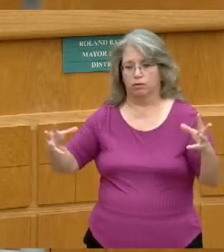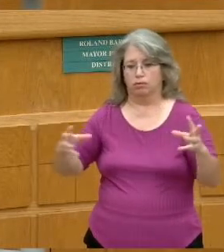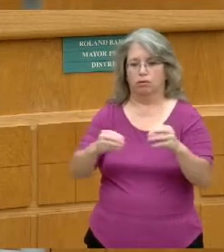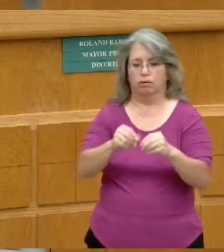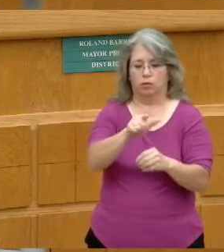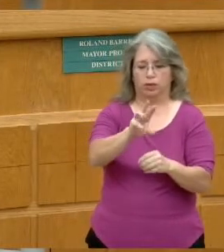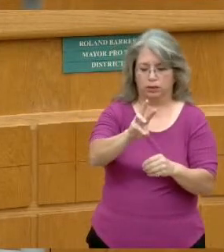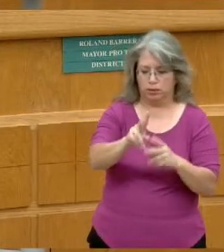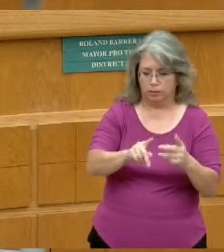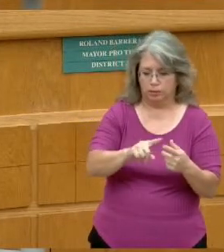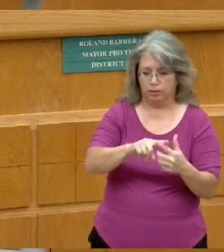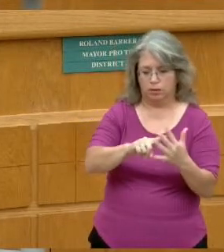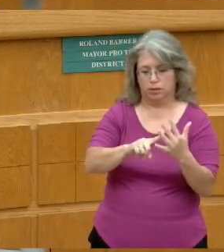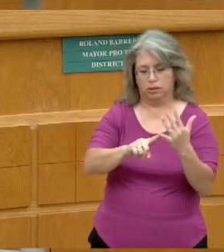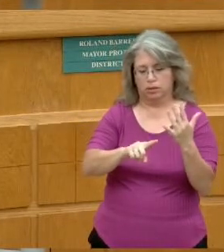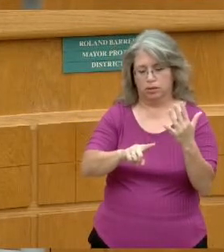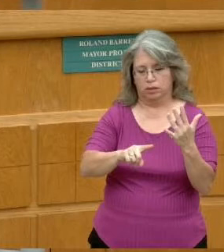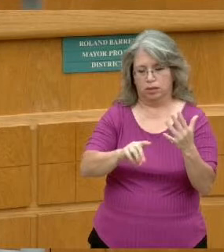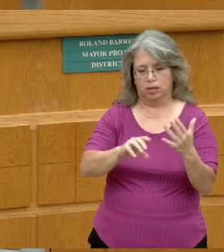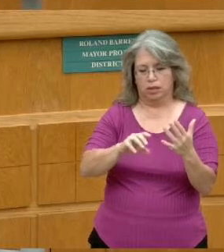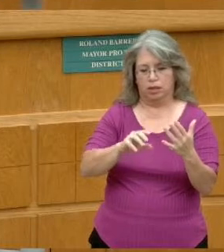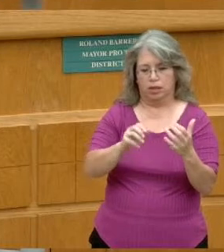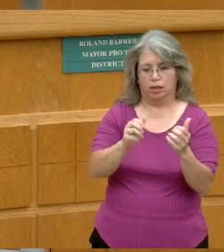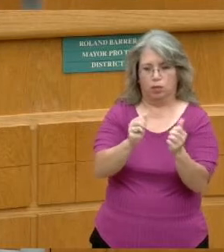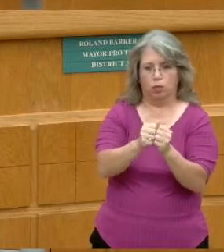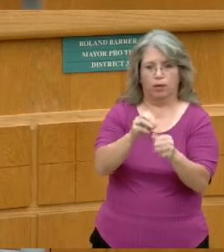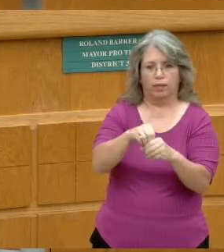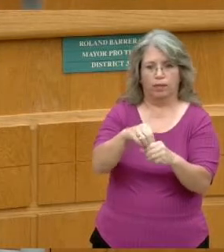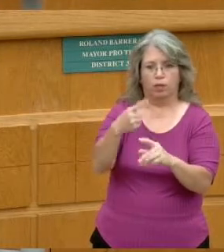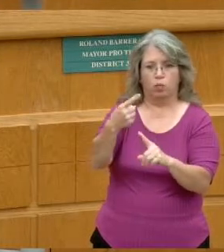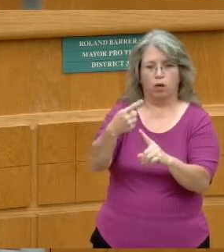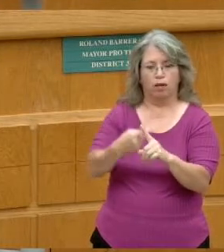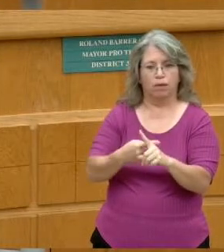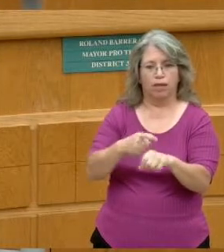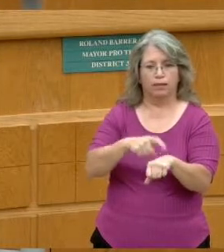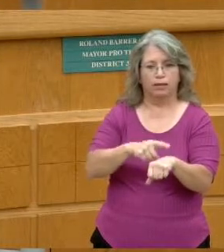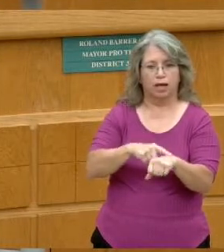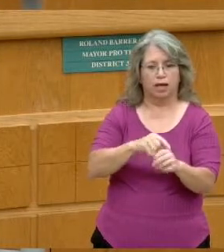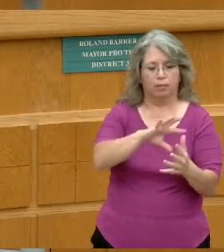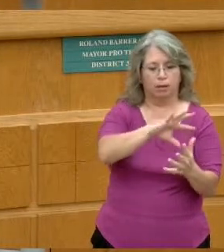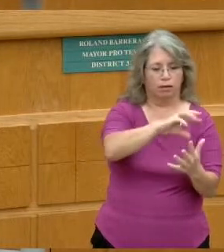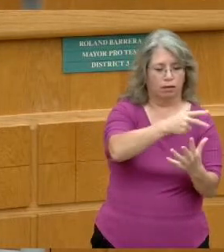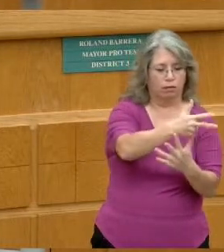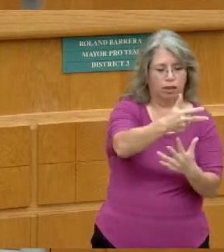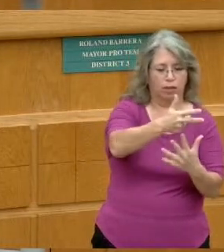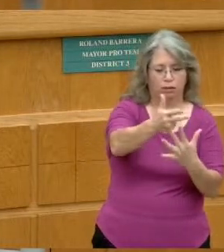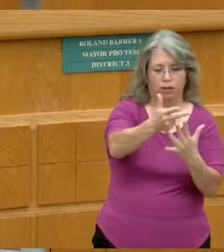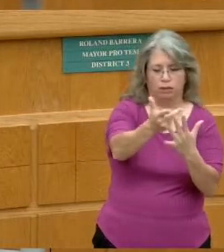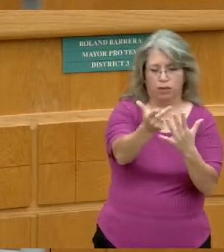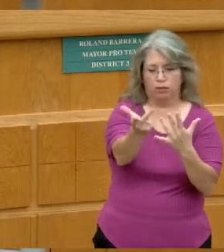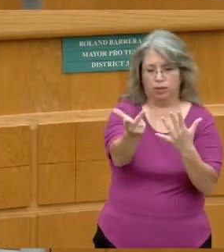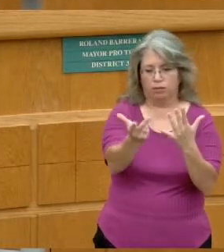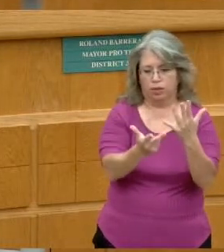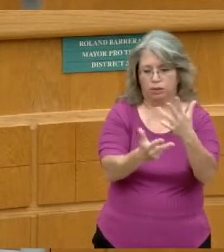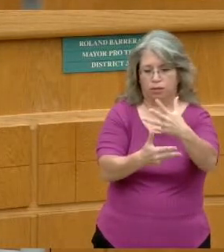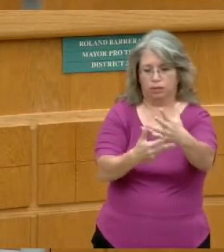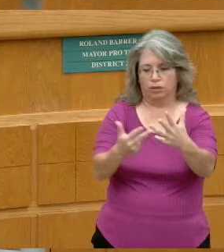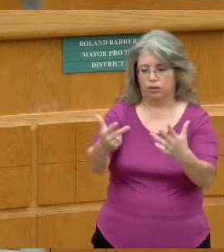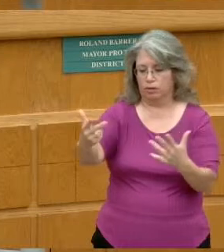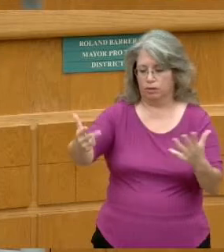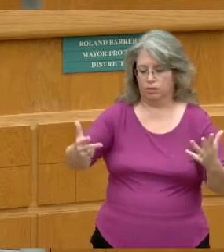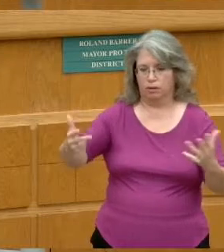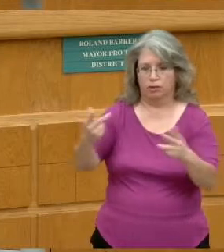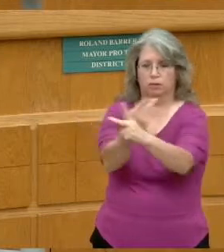week. And then by a month, you're at 76 people that are infected by COVID-19 from one person